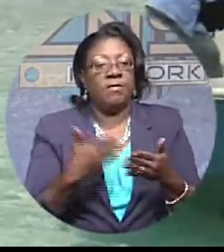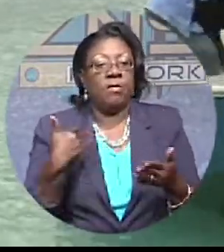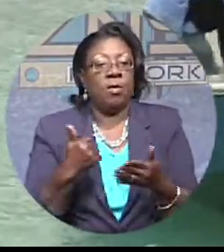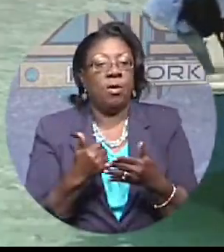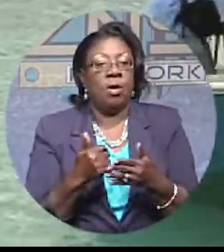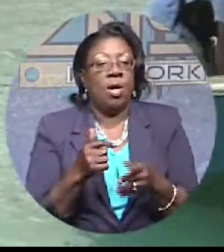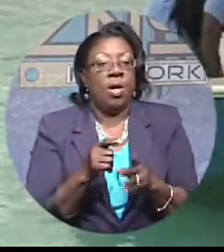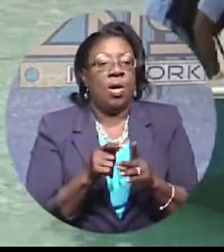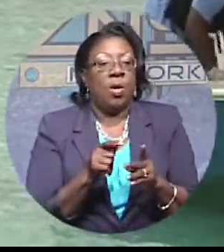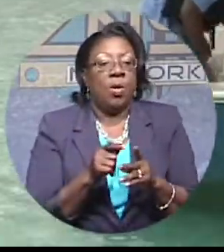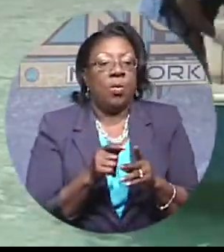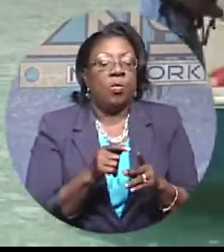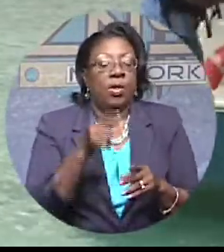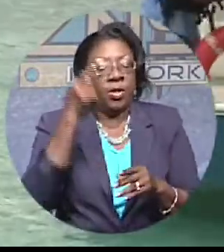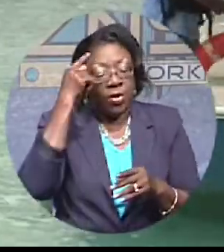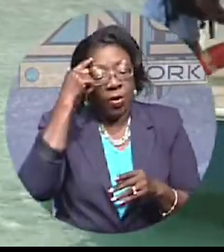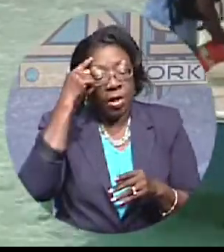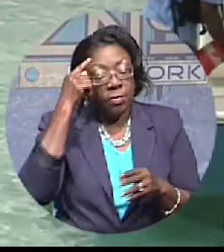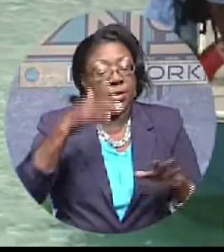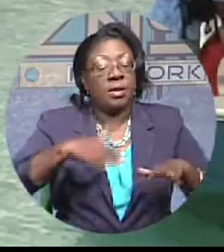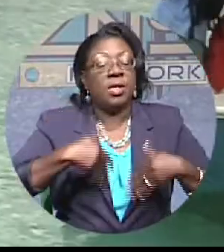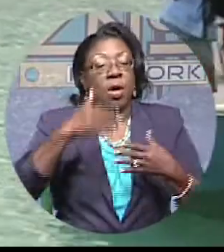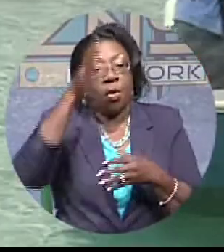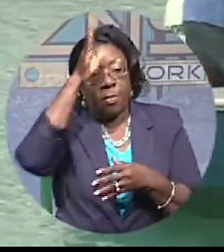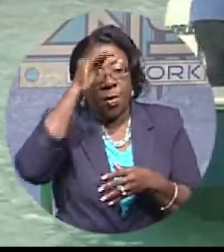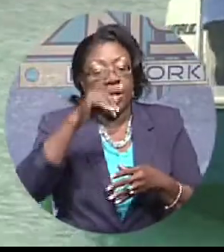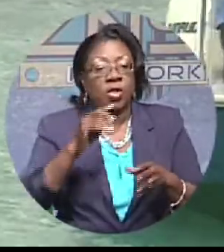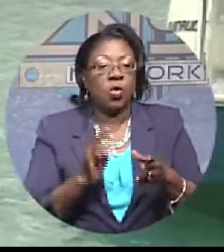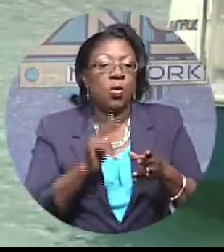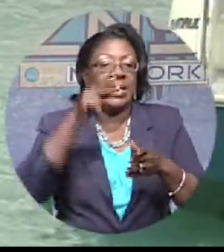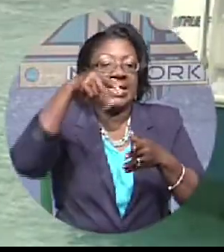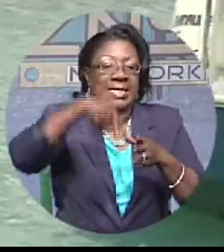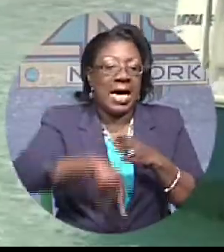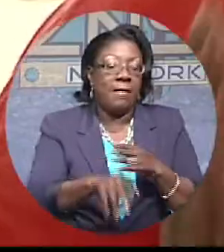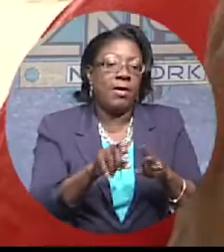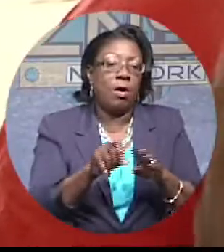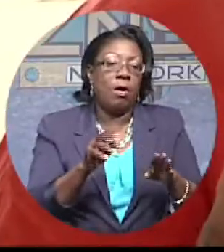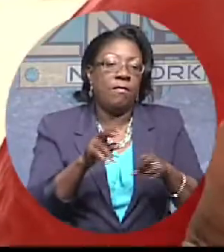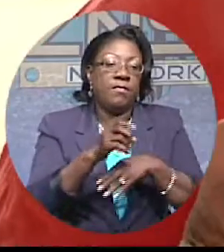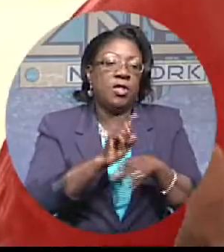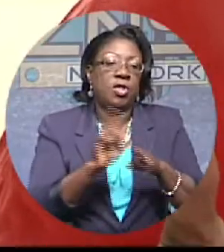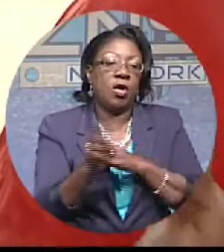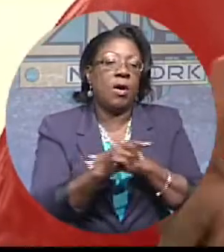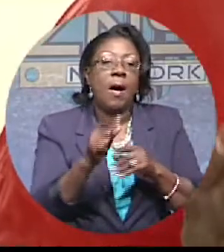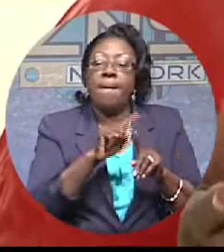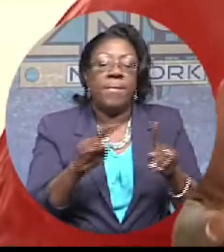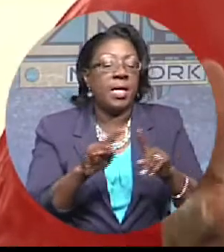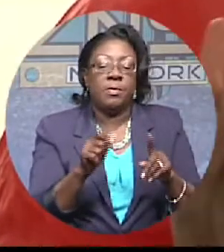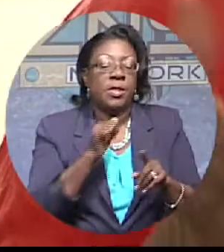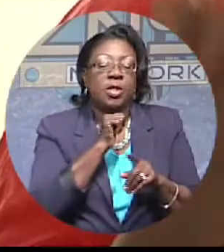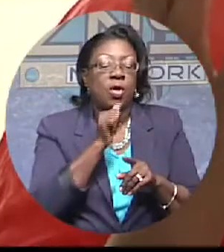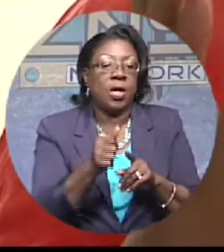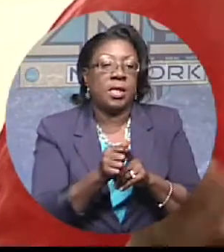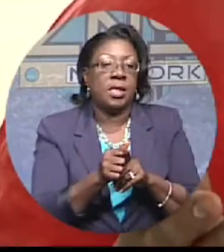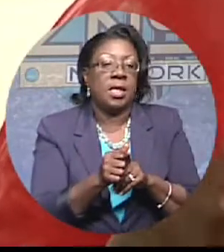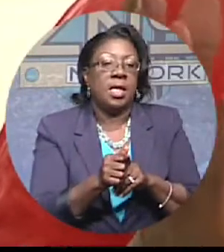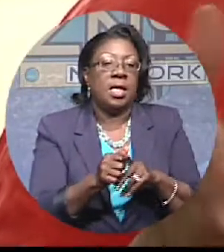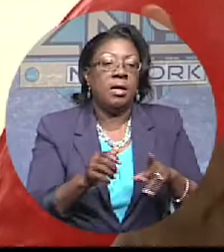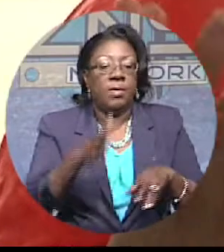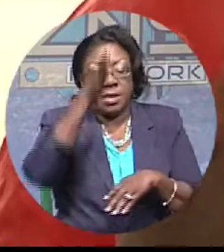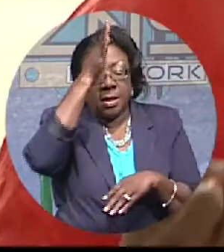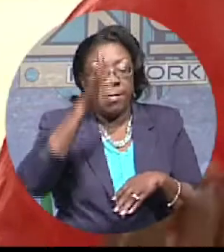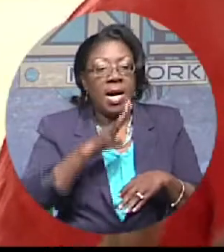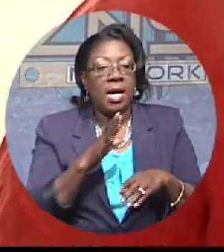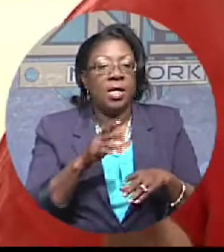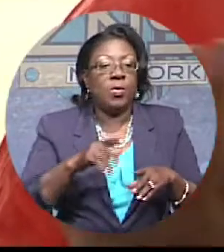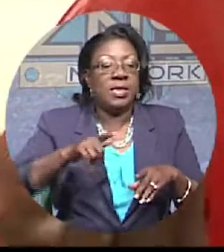No, we were speculating that there was some young boys out there diving off the dock, but unfortunately it was not. You know, they said it was a gentleman like